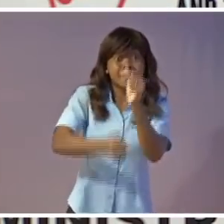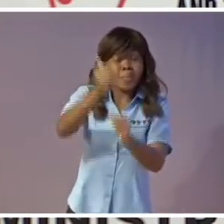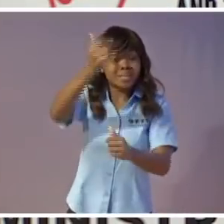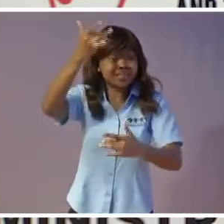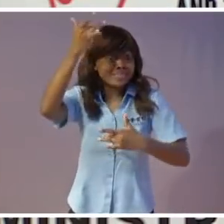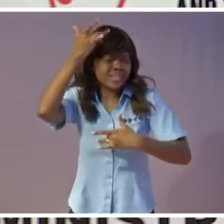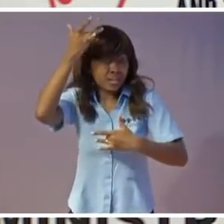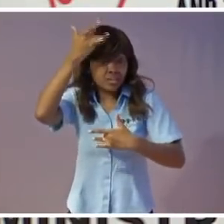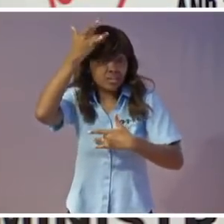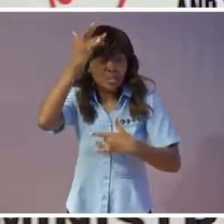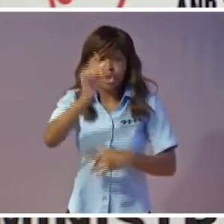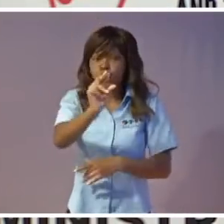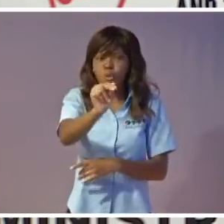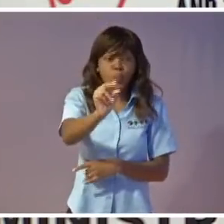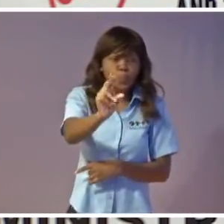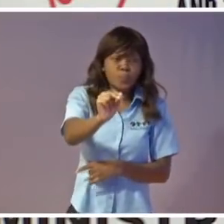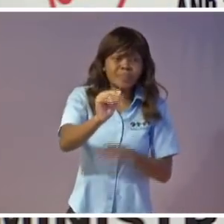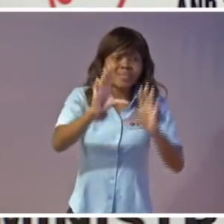vaccinations around the world.